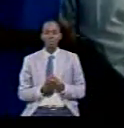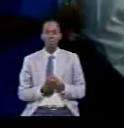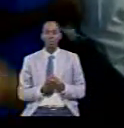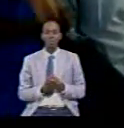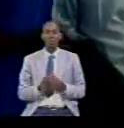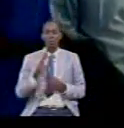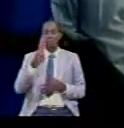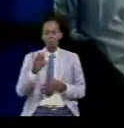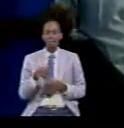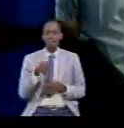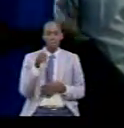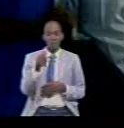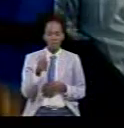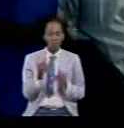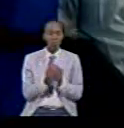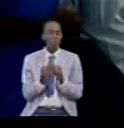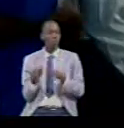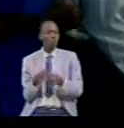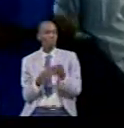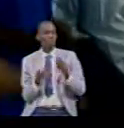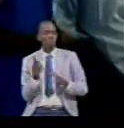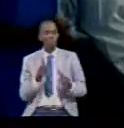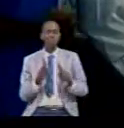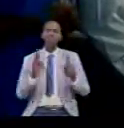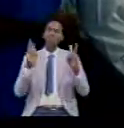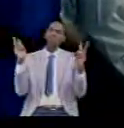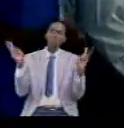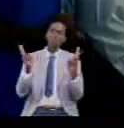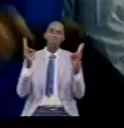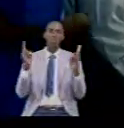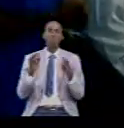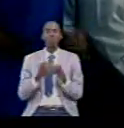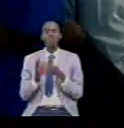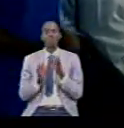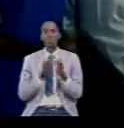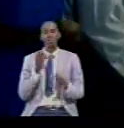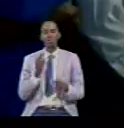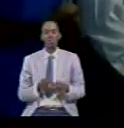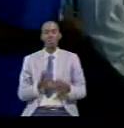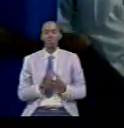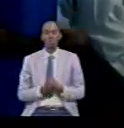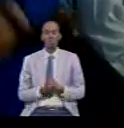By yourself and with other people, victory.